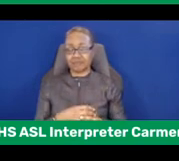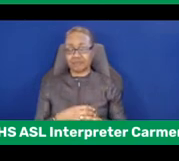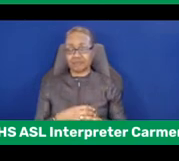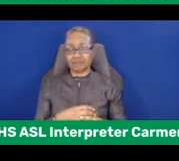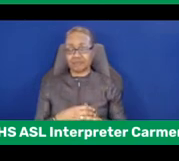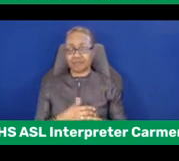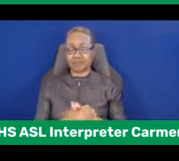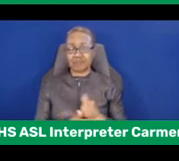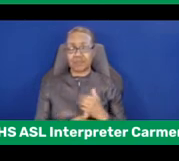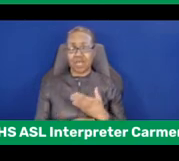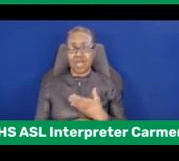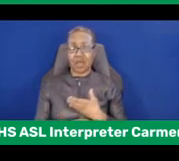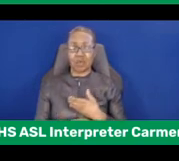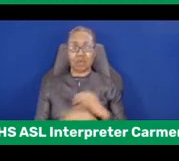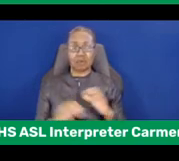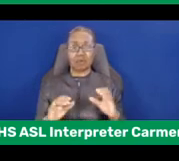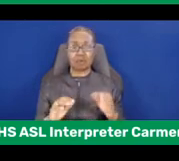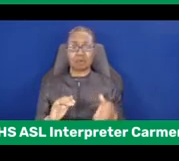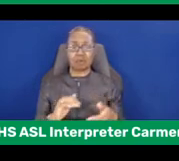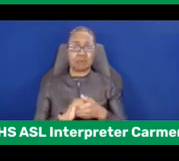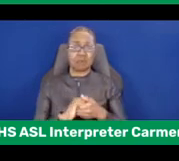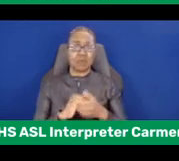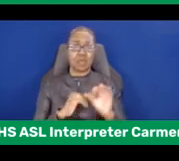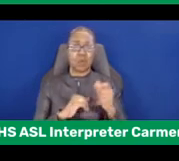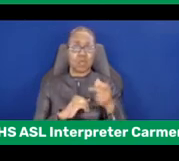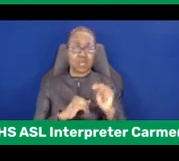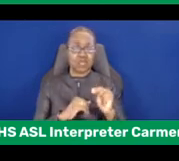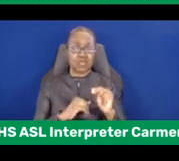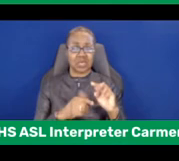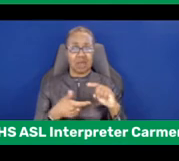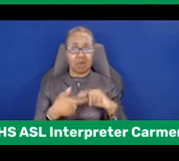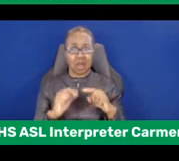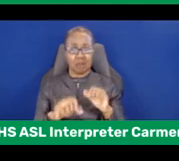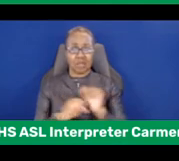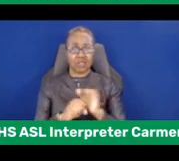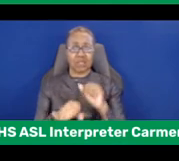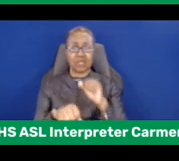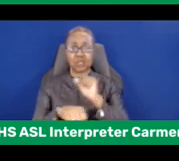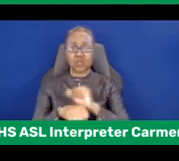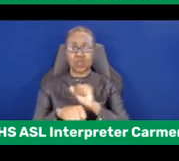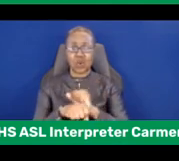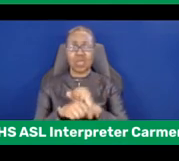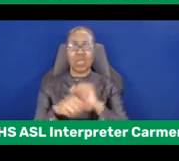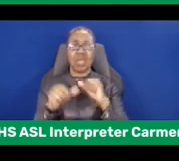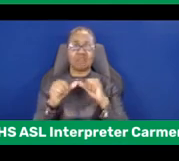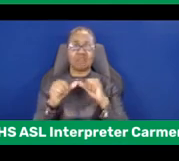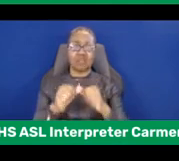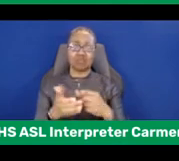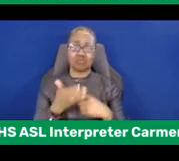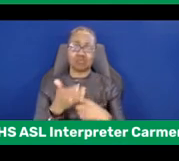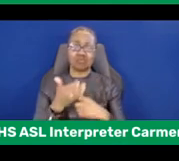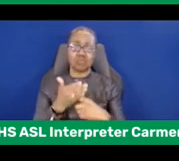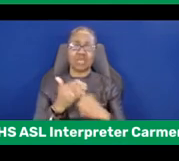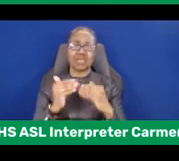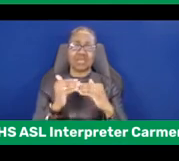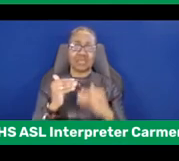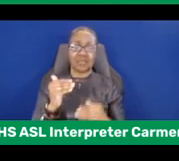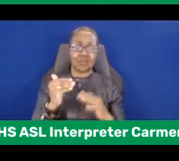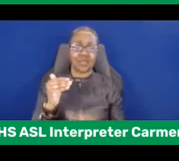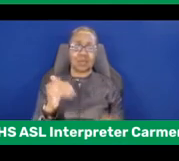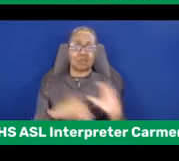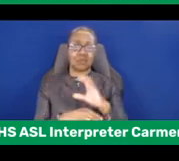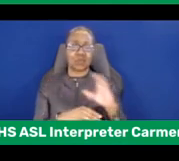our coalition and our comrades in this work have furthered the conversation about inequities across the Chicagoland